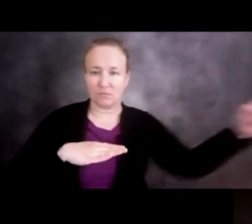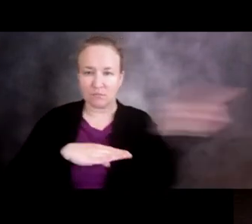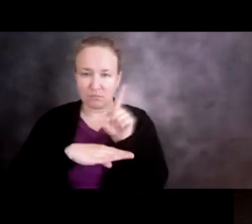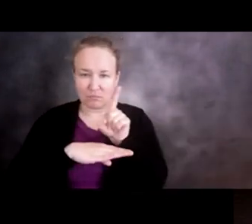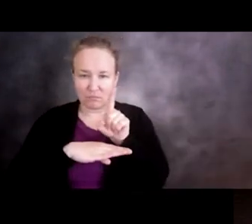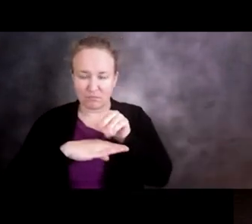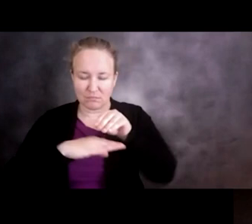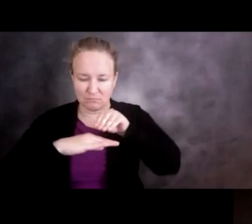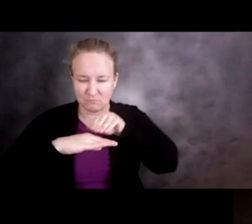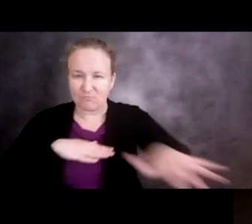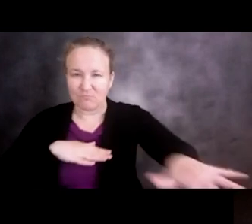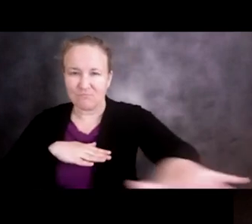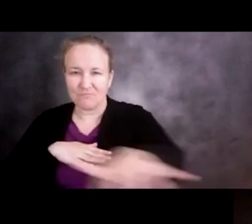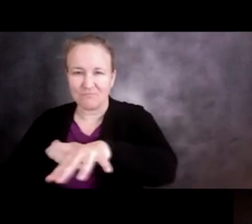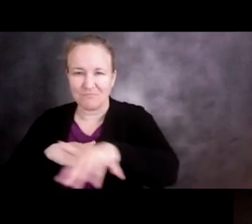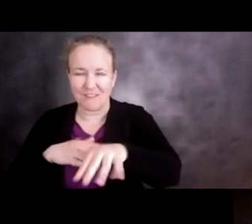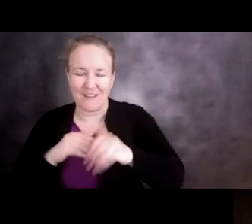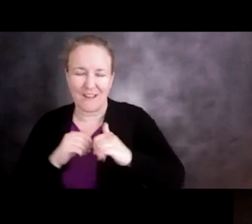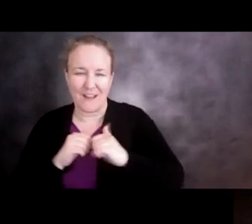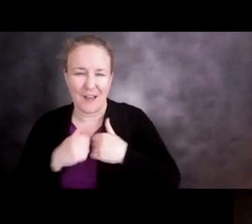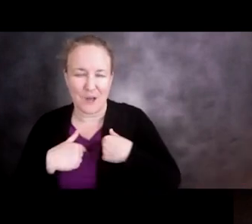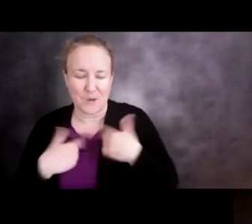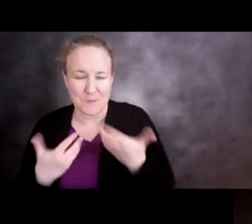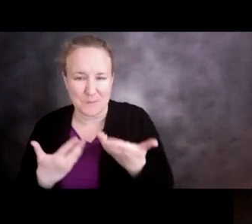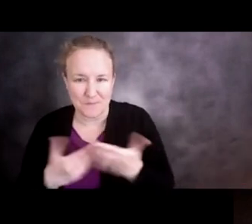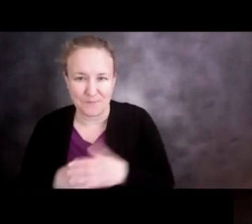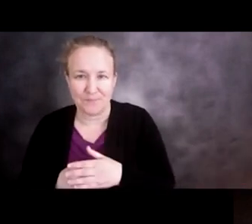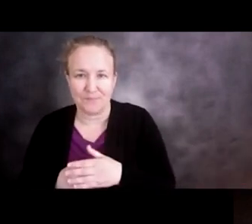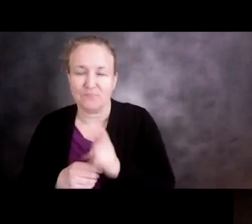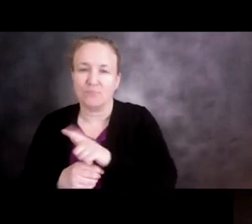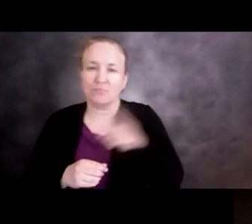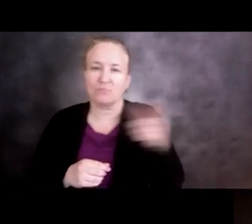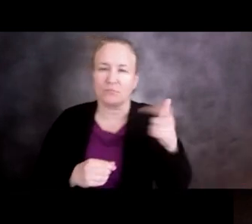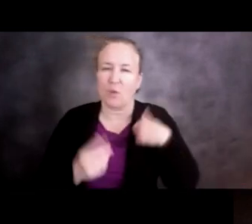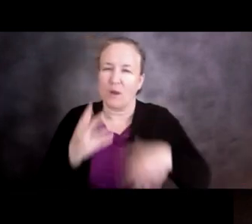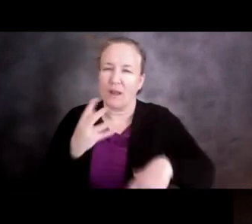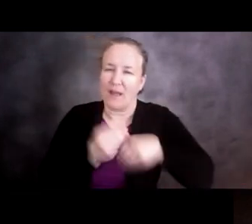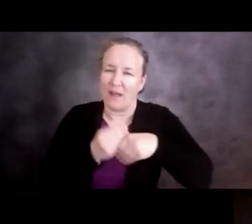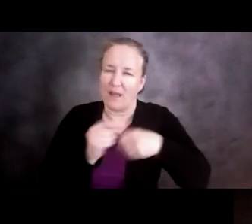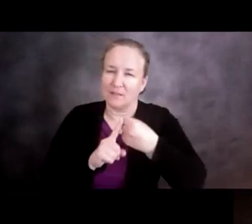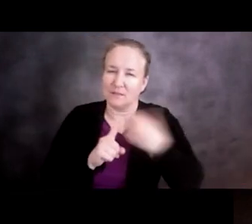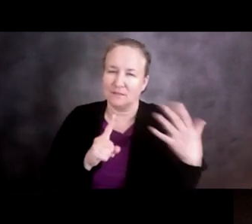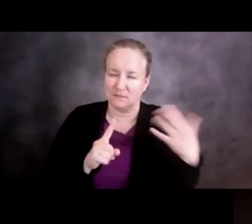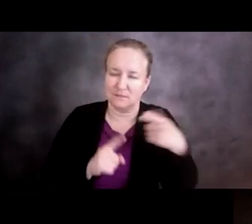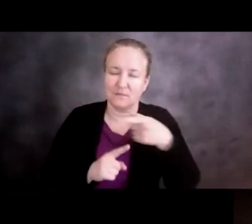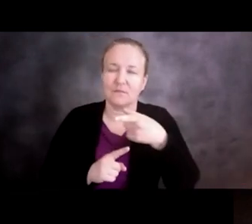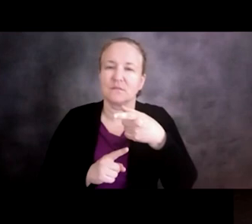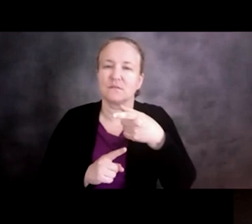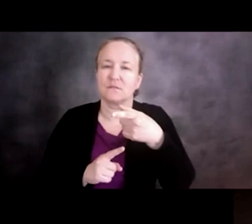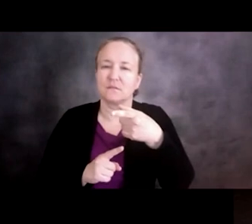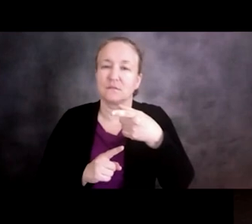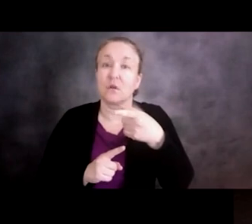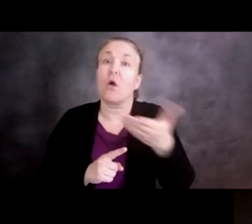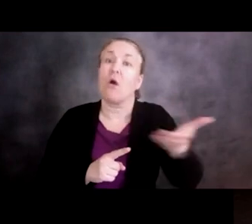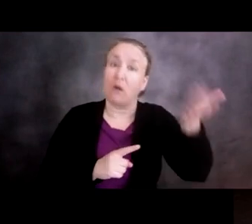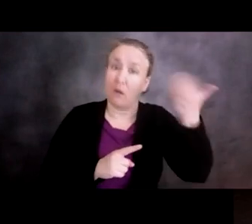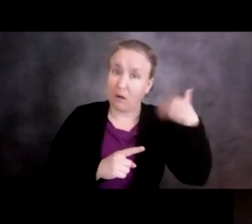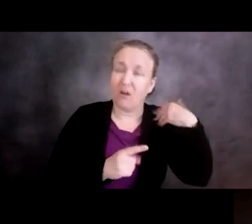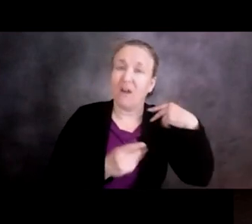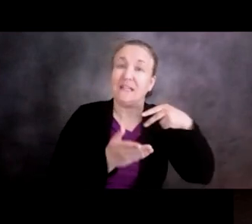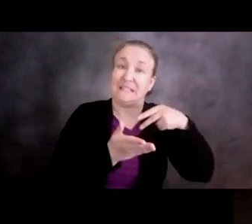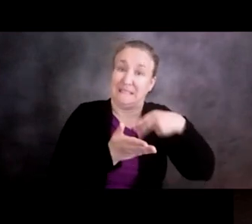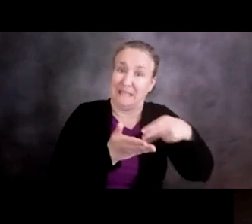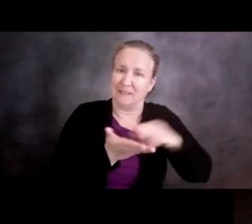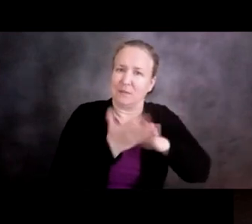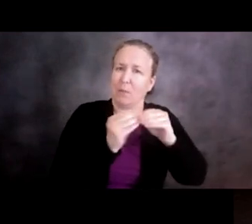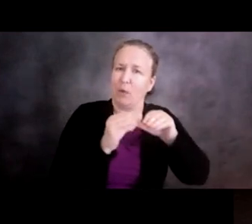Yeah, and just to add on to what Joe said, I think that unlike in the past, dance has become much more